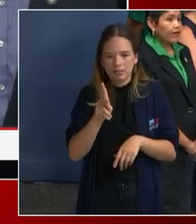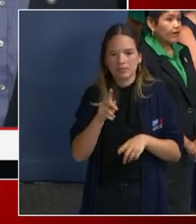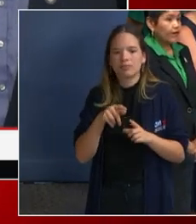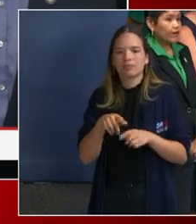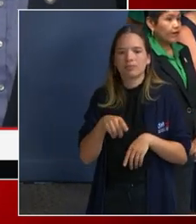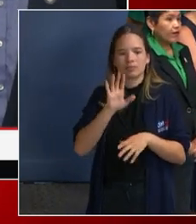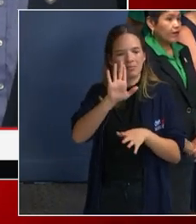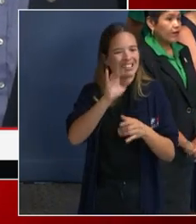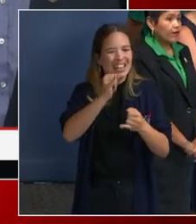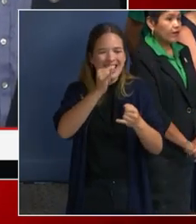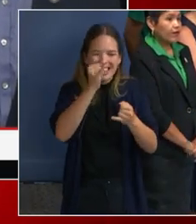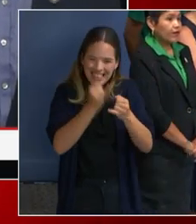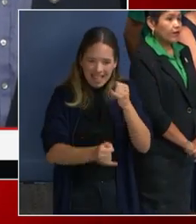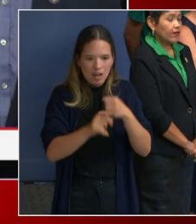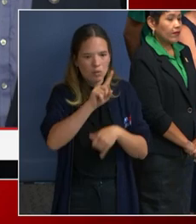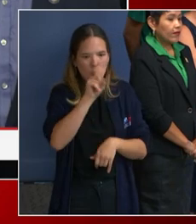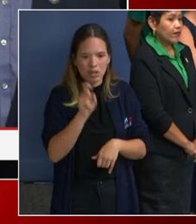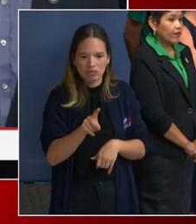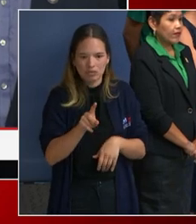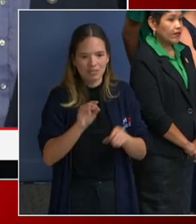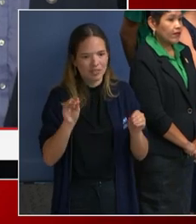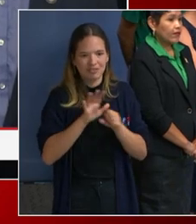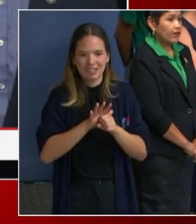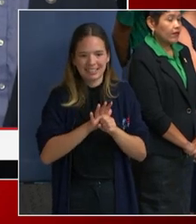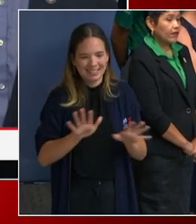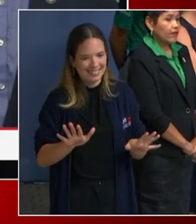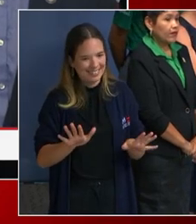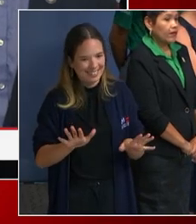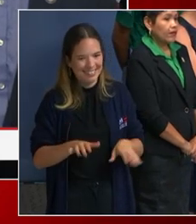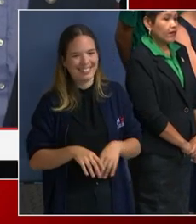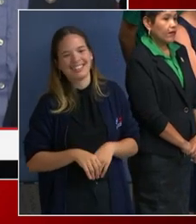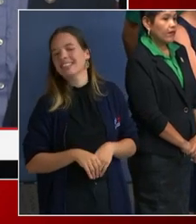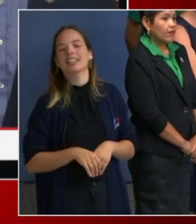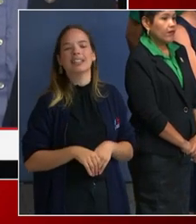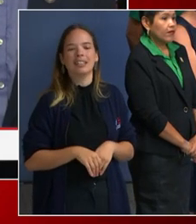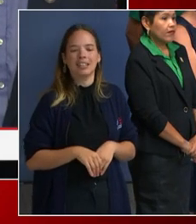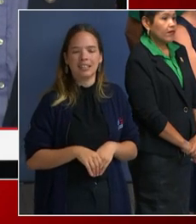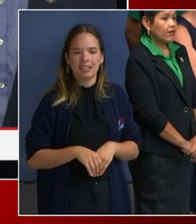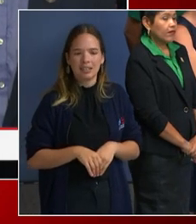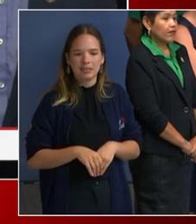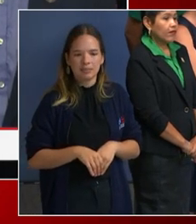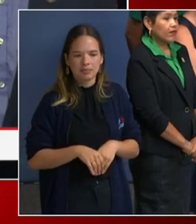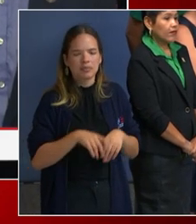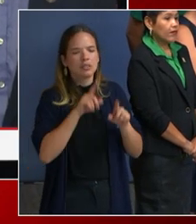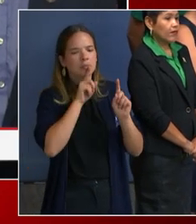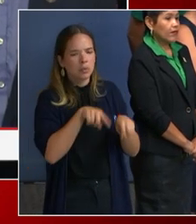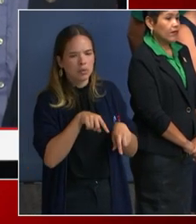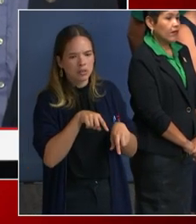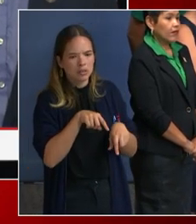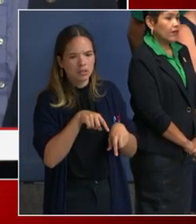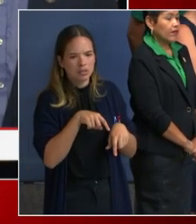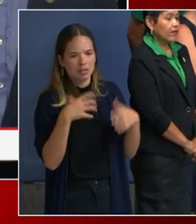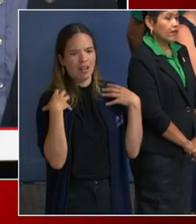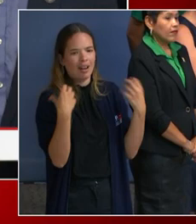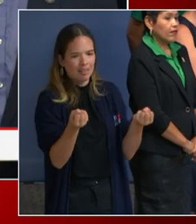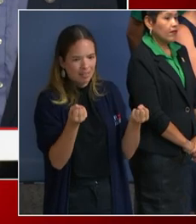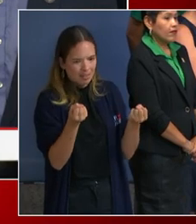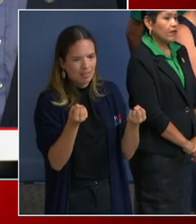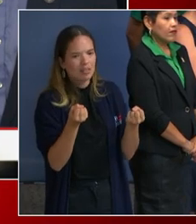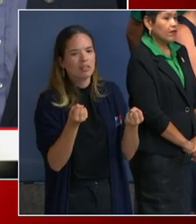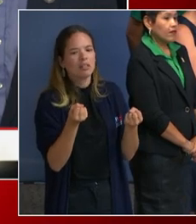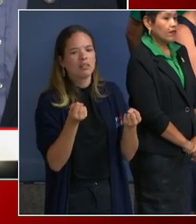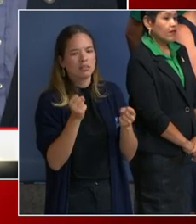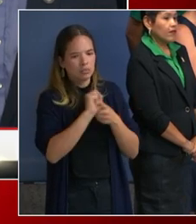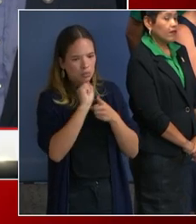question. No, I did want to ask if there's a response to the mental health standoff and an update to that as well that we